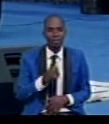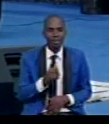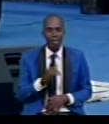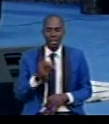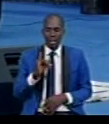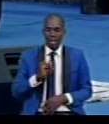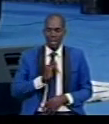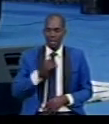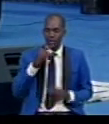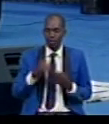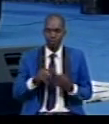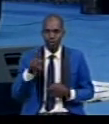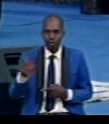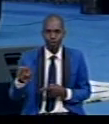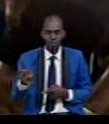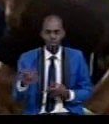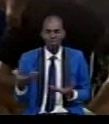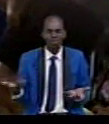unto thee,